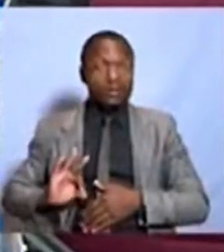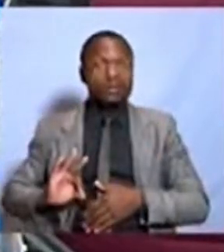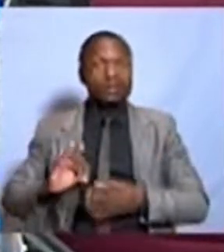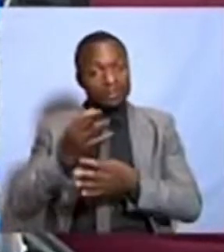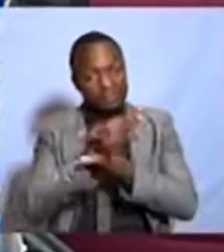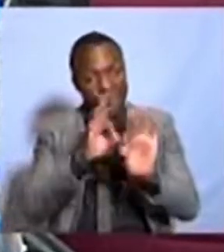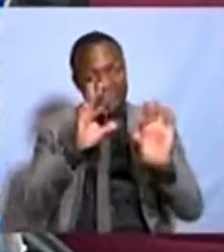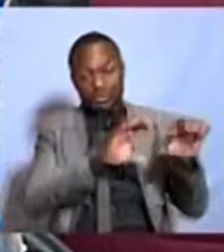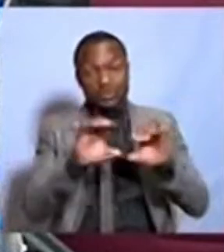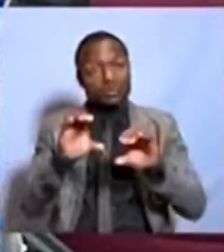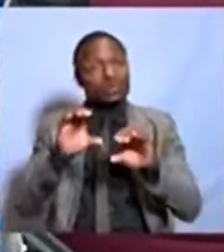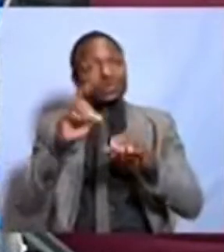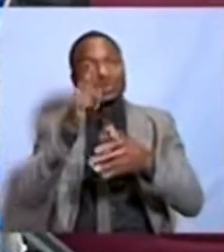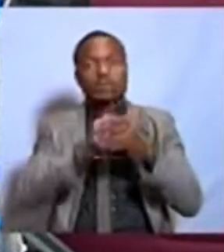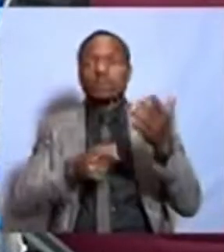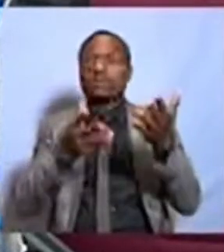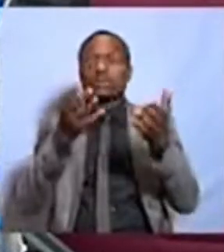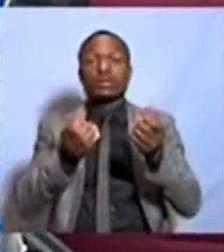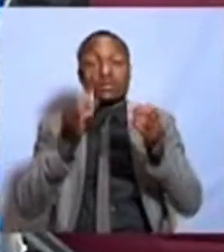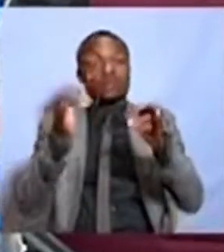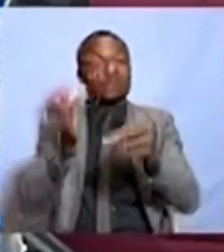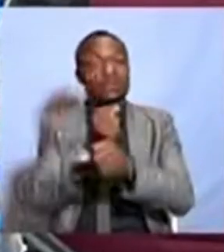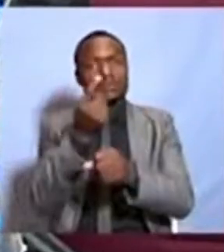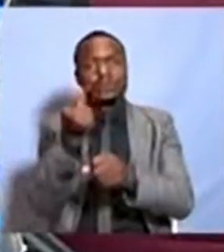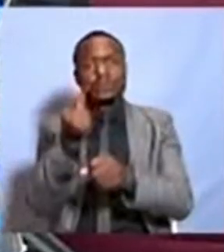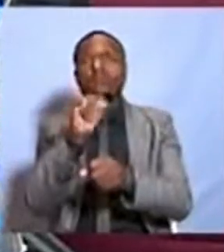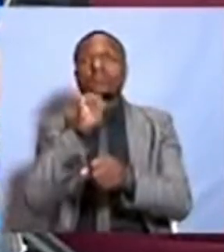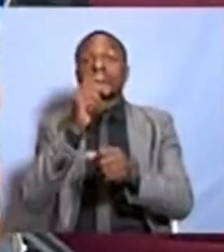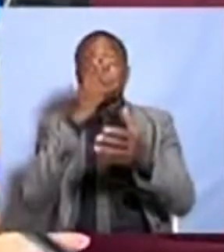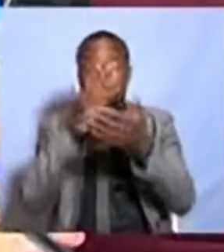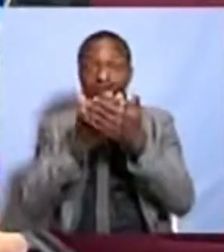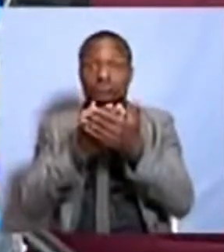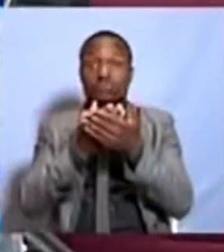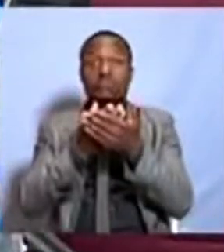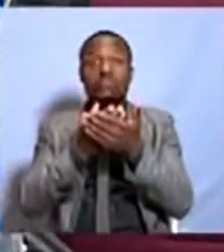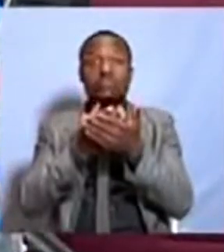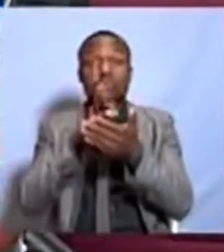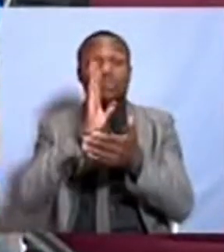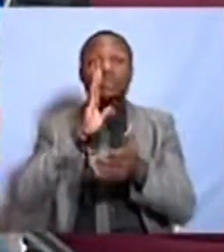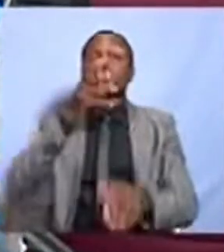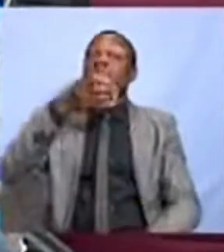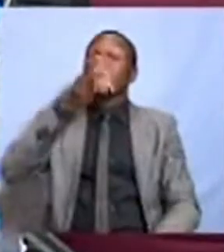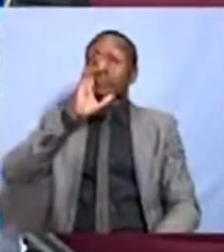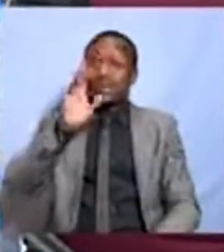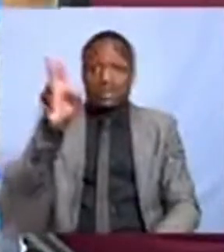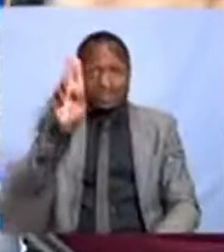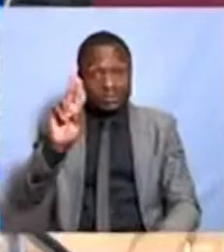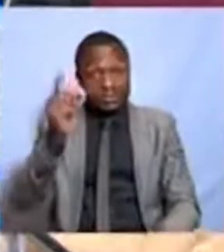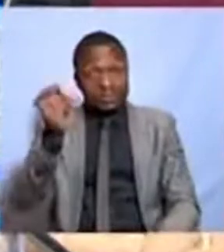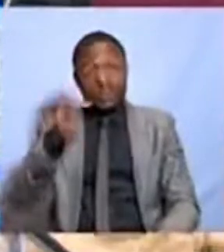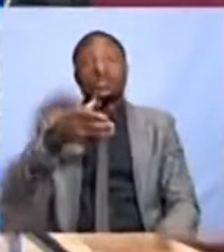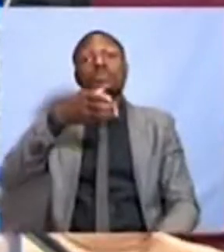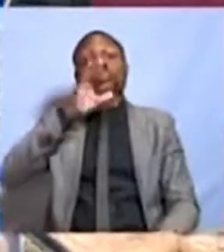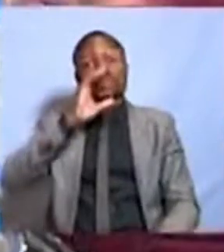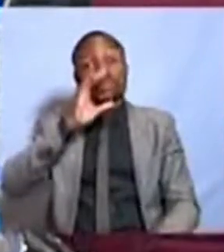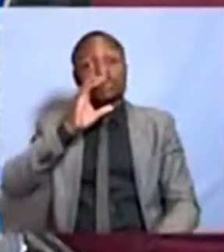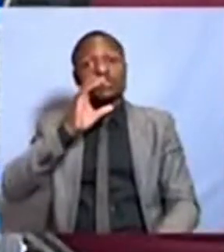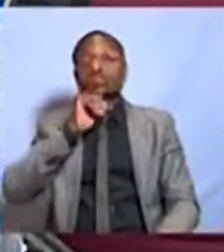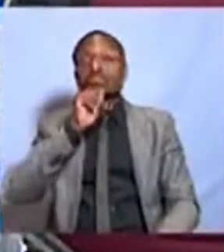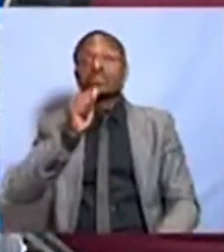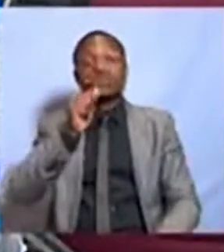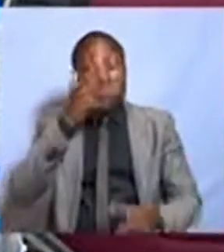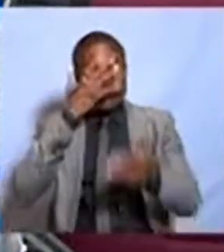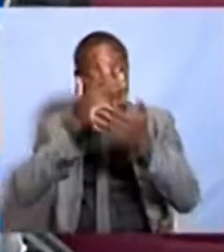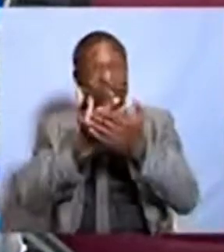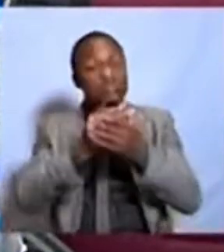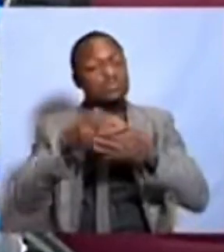whatever they want. If they got the money today, they would not be arrested for drinking the money. They would not be arrested for throwing it away. They would not be